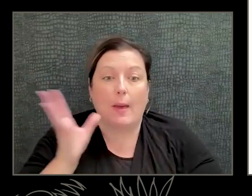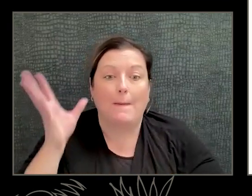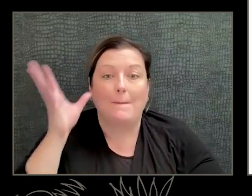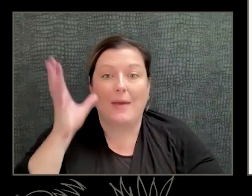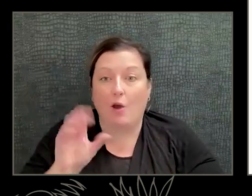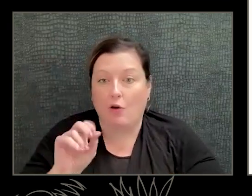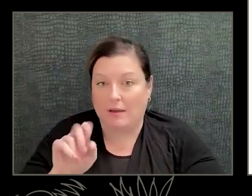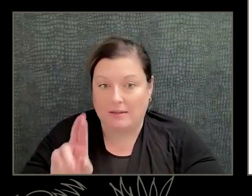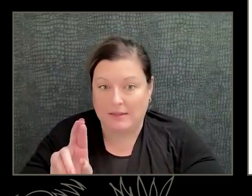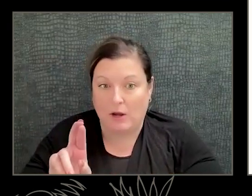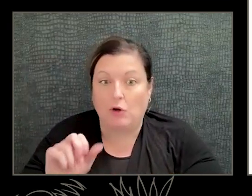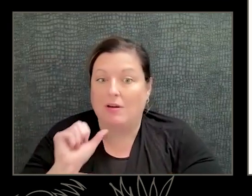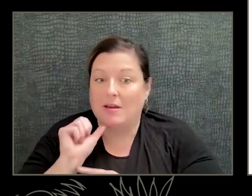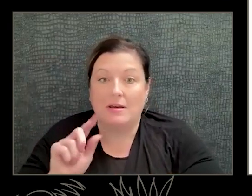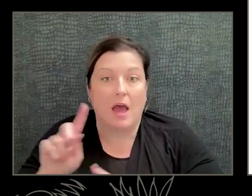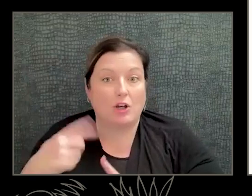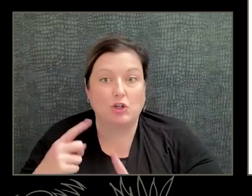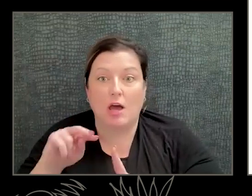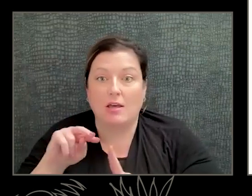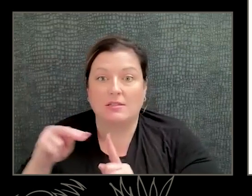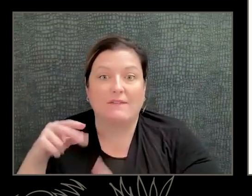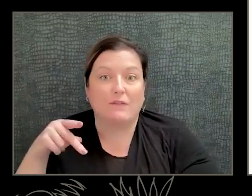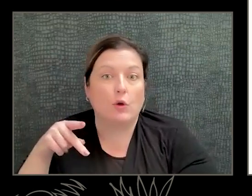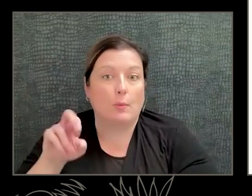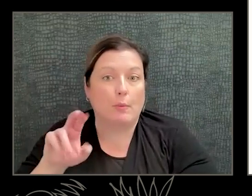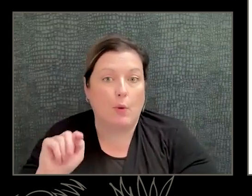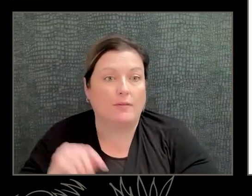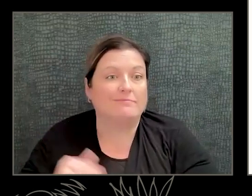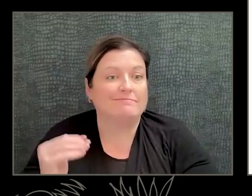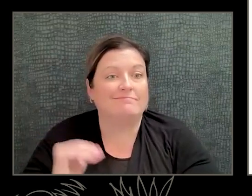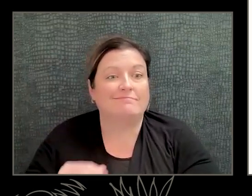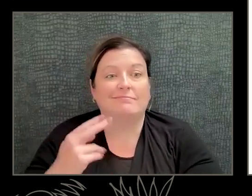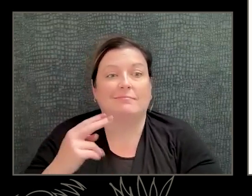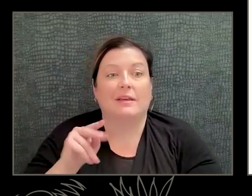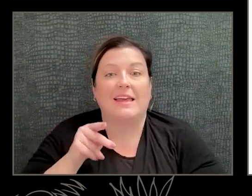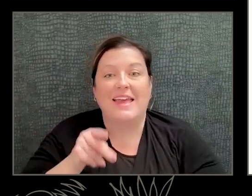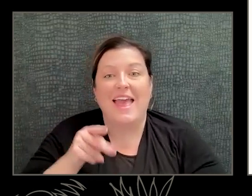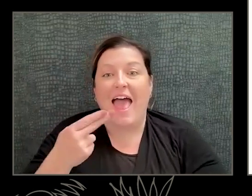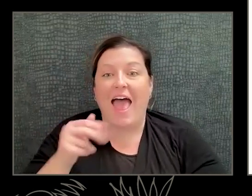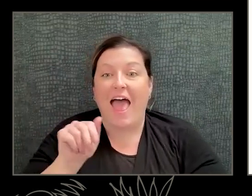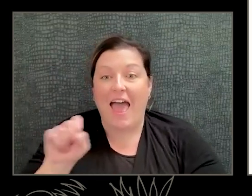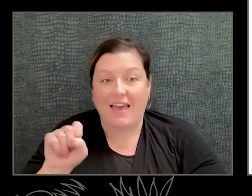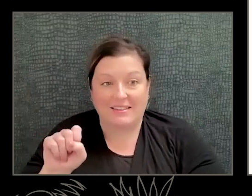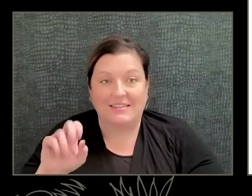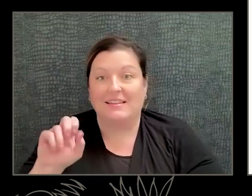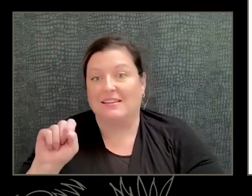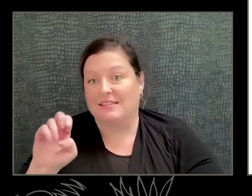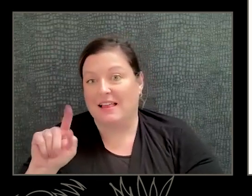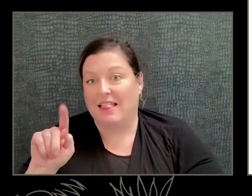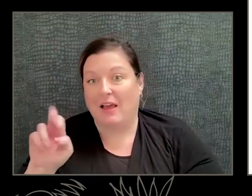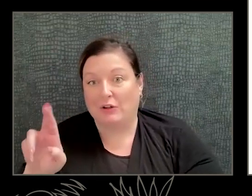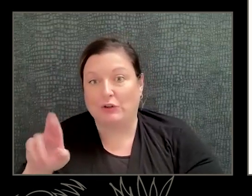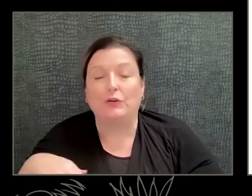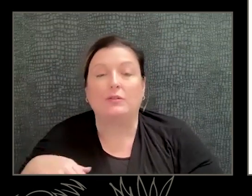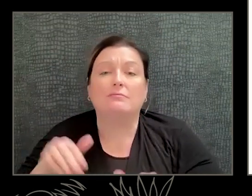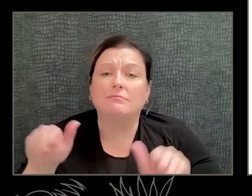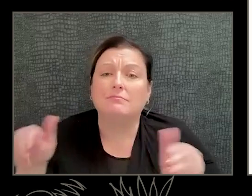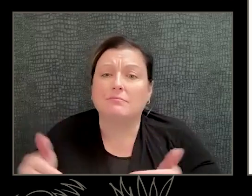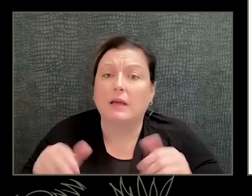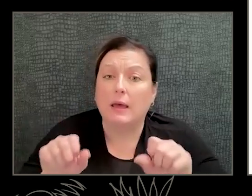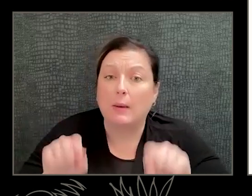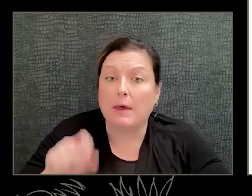just the viewport. The next one is the has selector, or the has pseudoclass, excuse me, and it introduces the ability